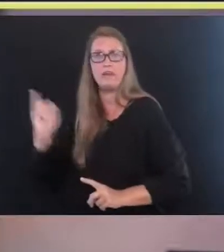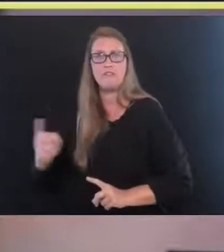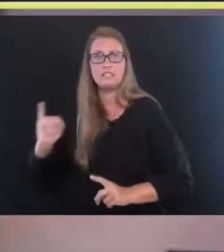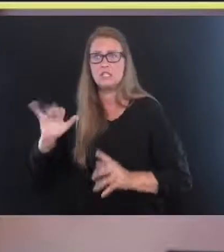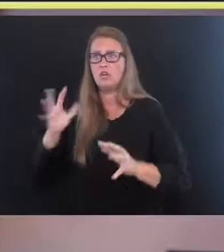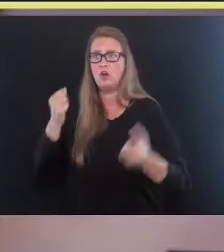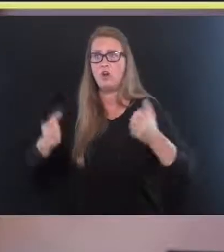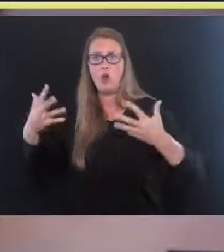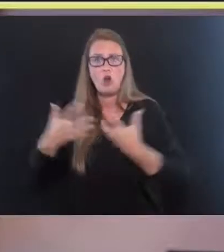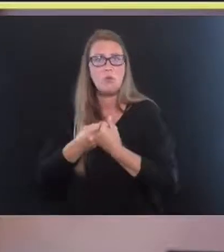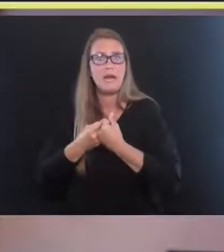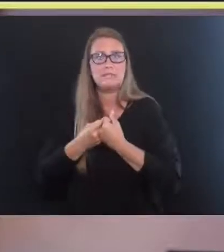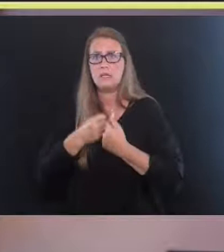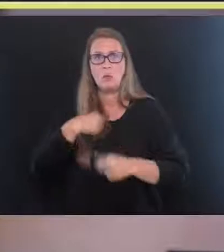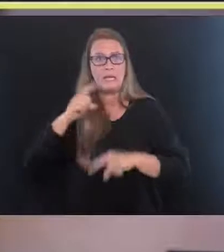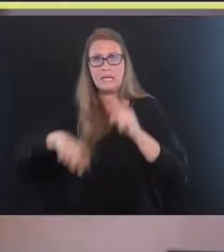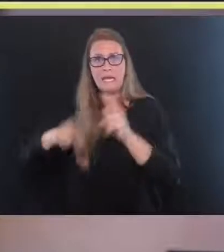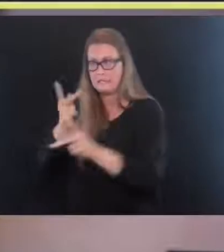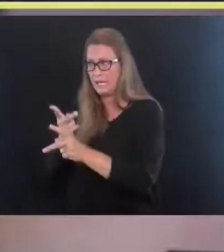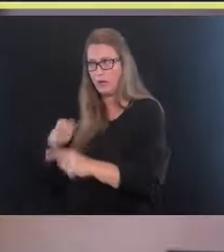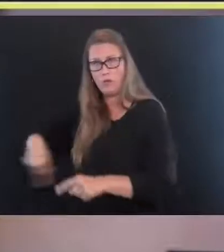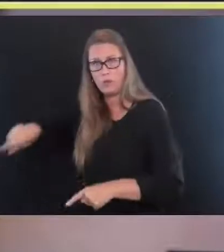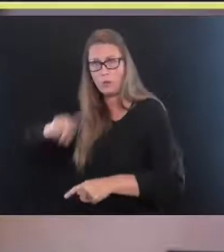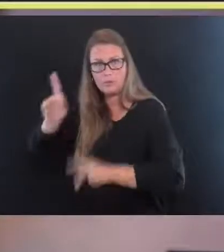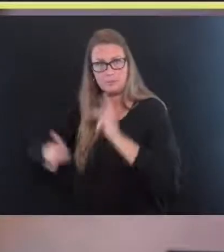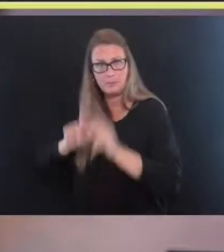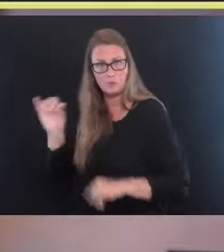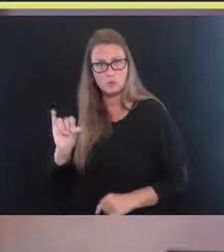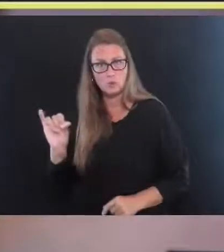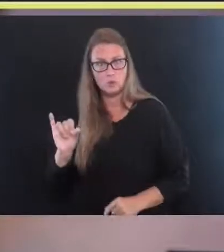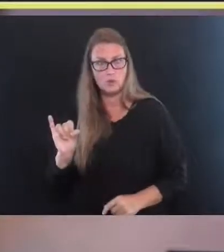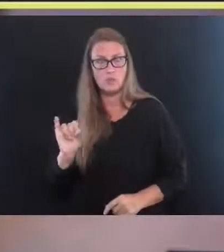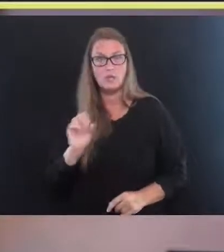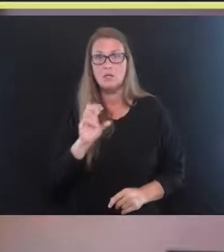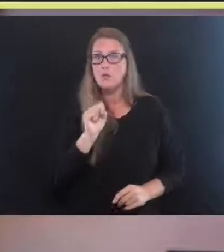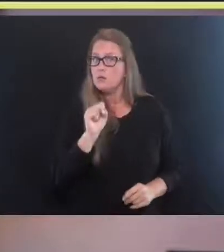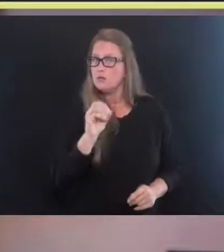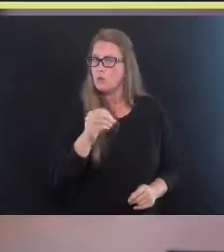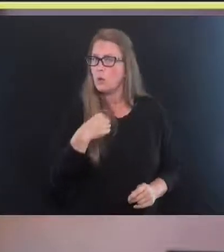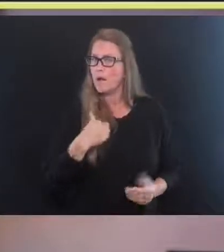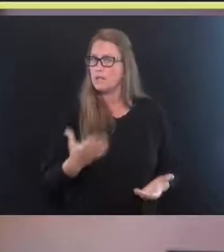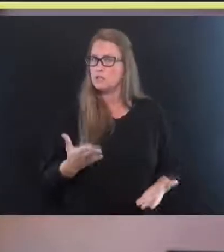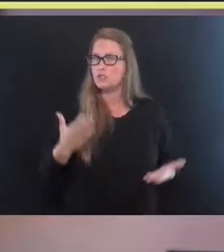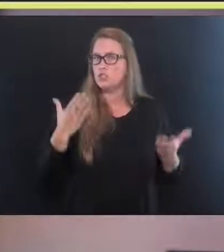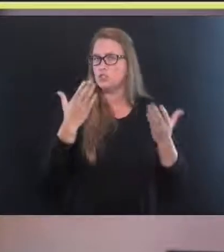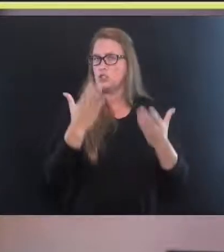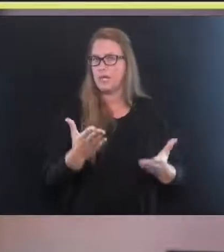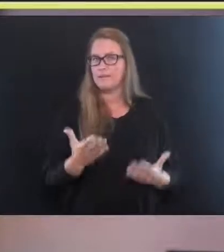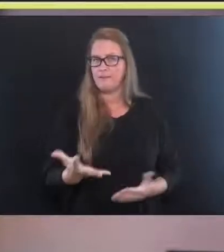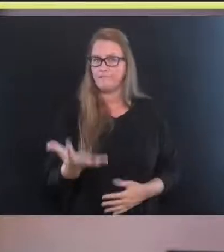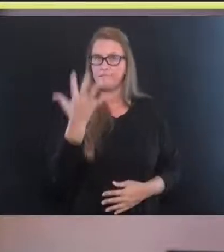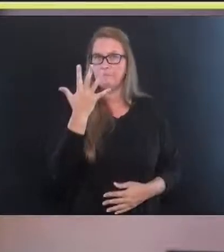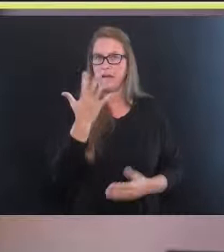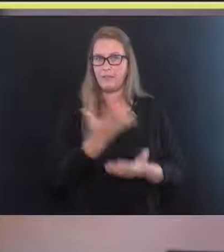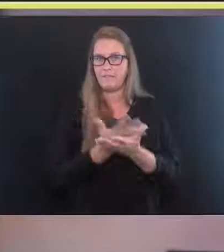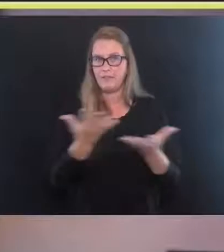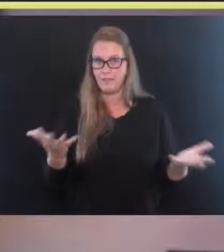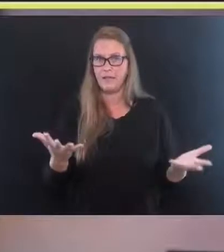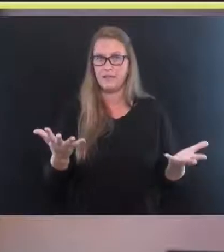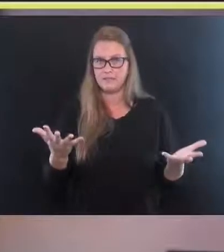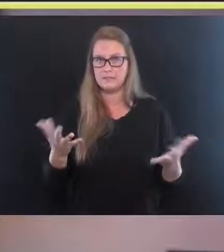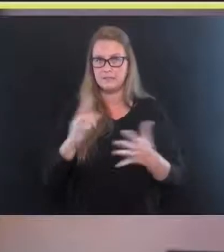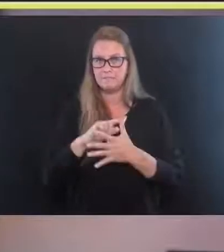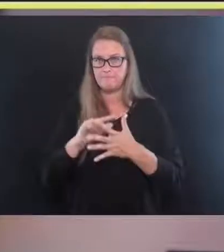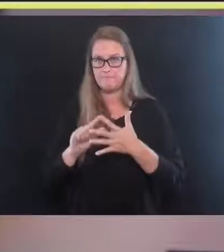wrecks, et cetera. So I'd like to suggest 5 things that we should really be thinking about